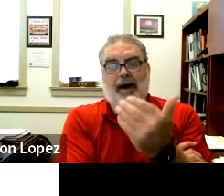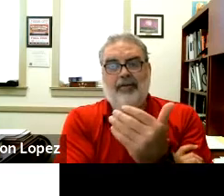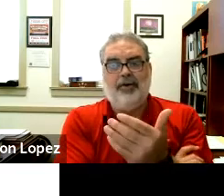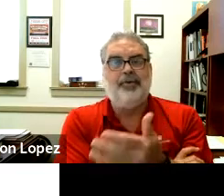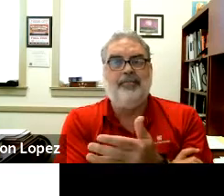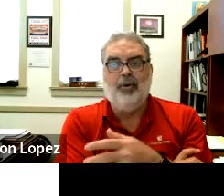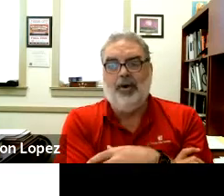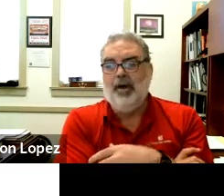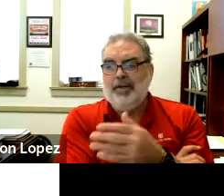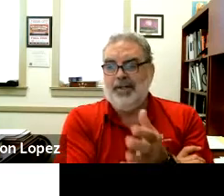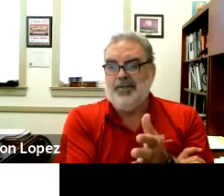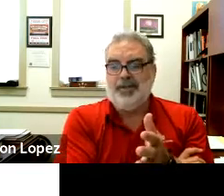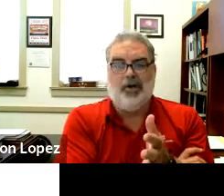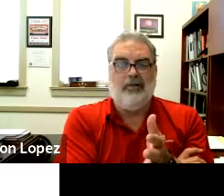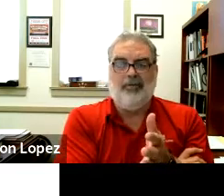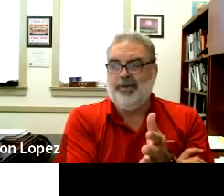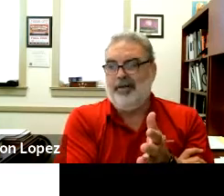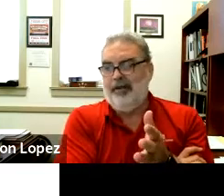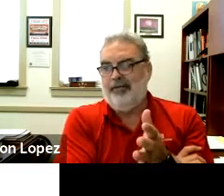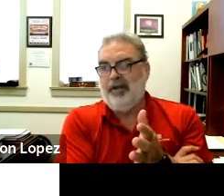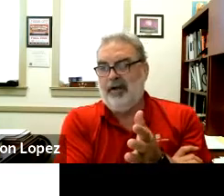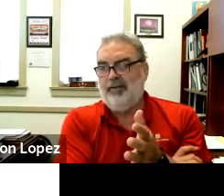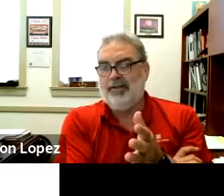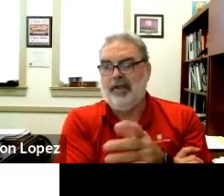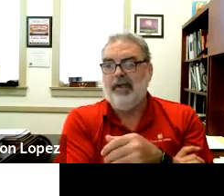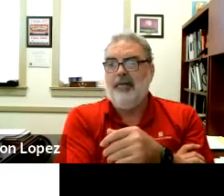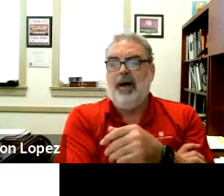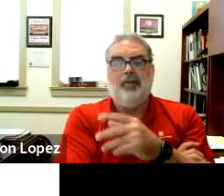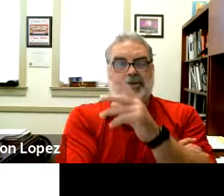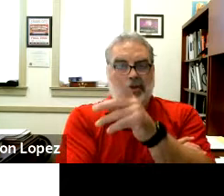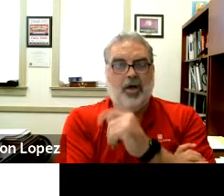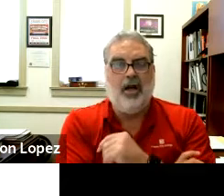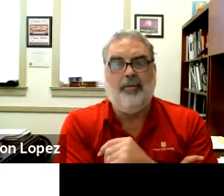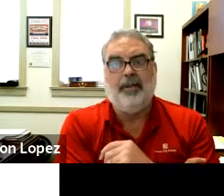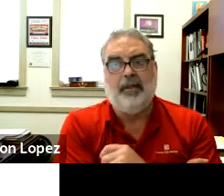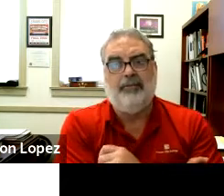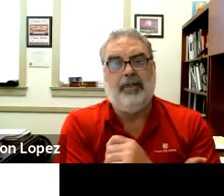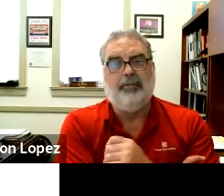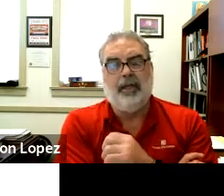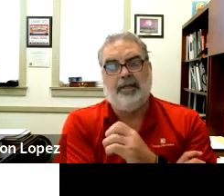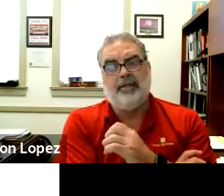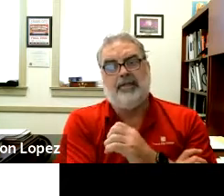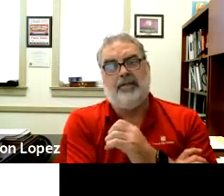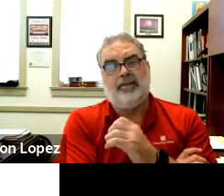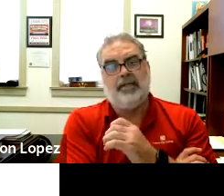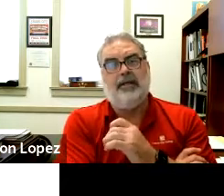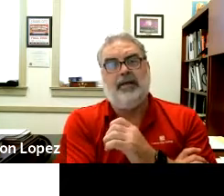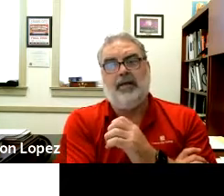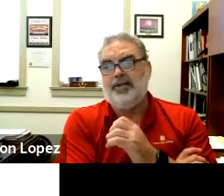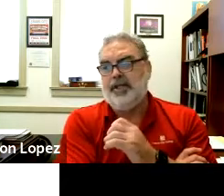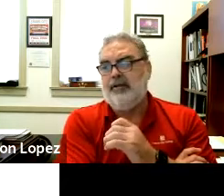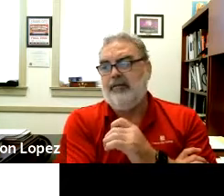than 500 more since we started in 14-15, obviously, but we're still not up at the level that we'd like to